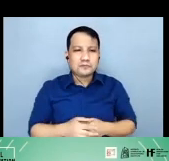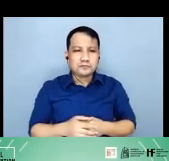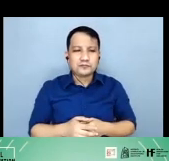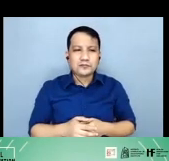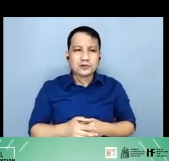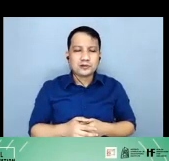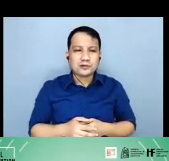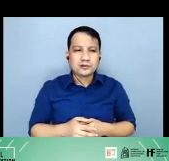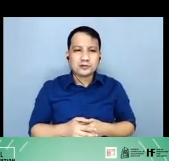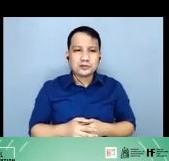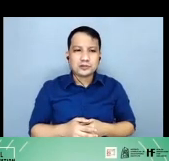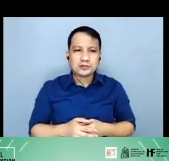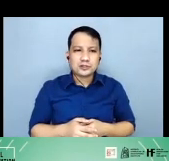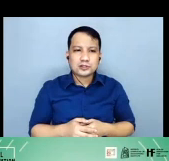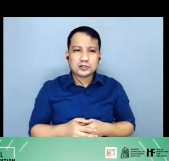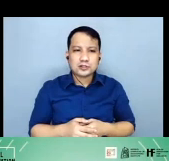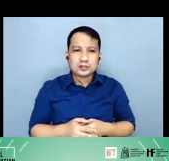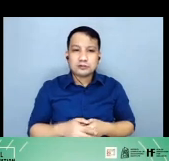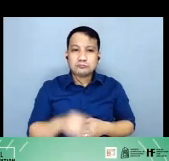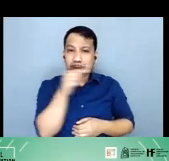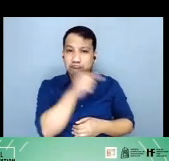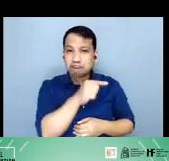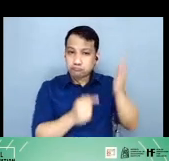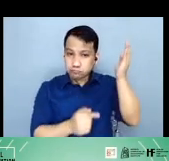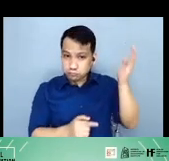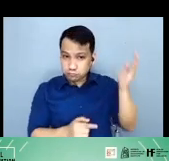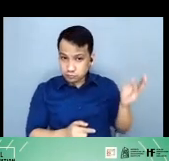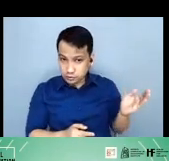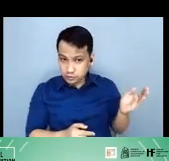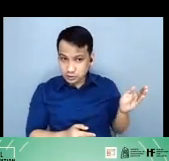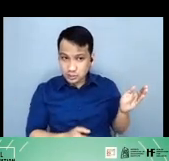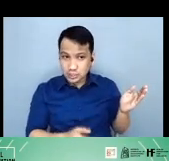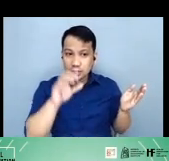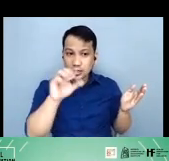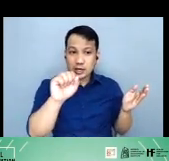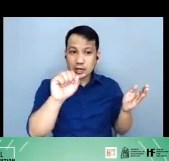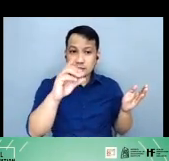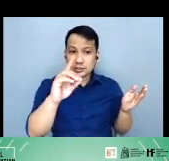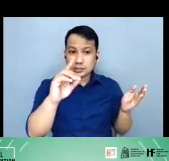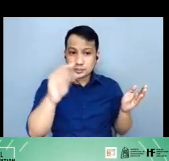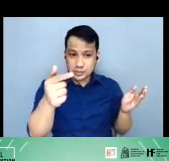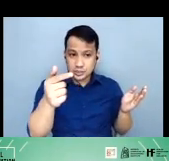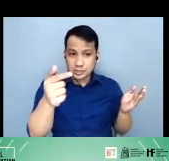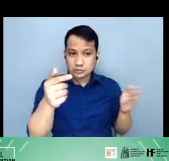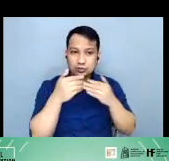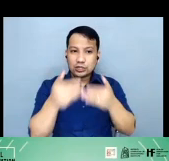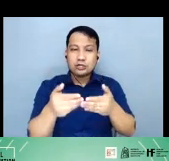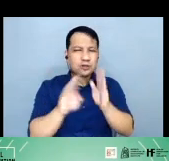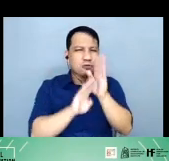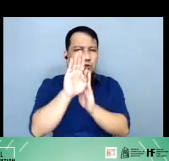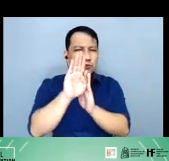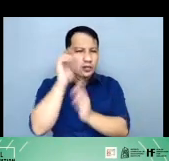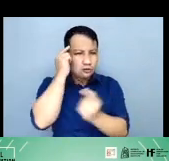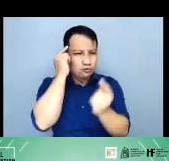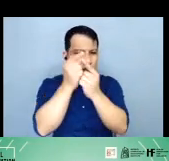So in particular, we'll be looking at first the SDGs, or 17 Sustainable Development Goals, as a way to